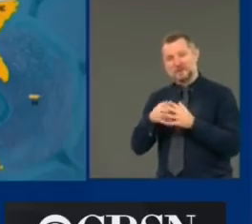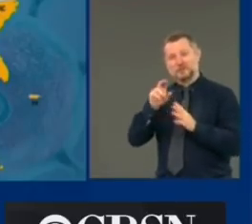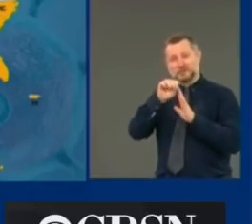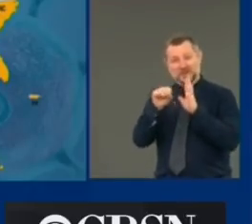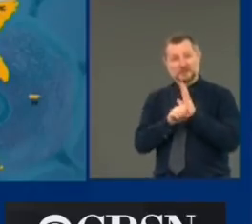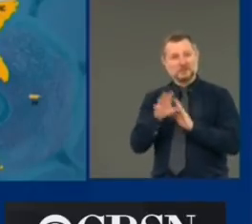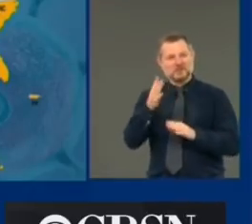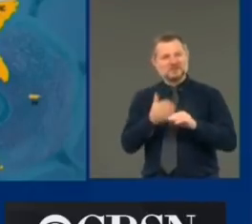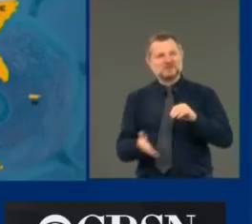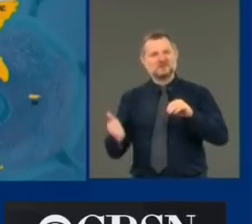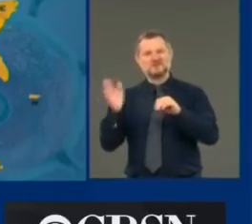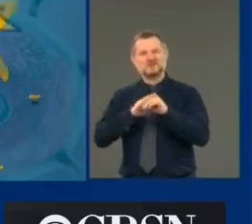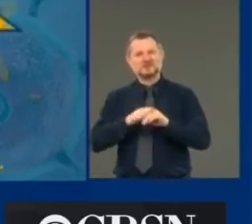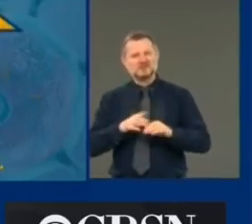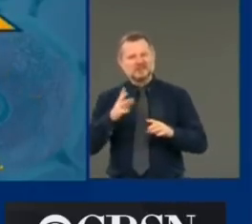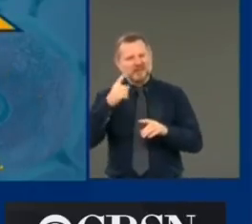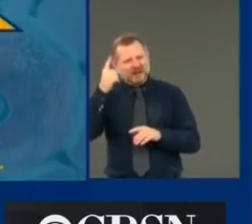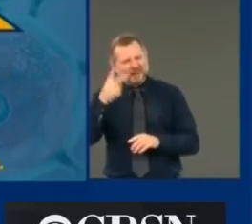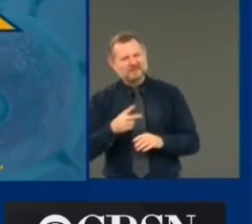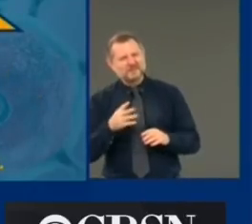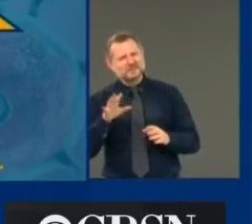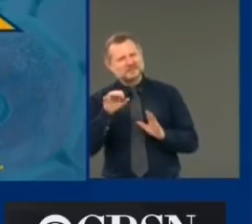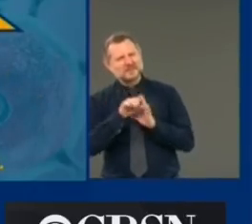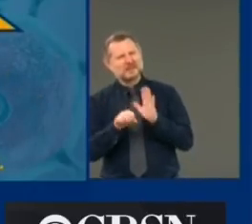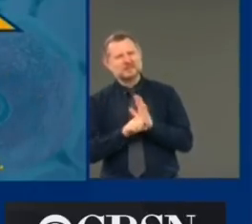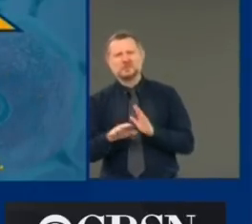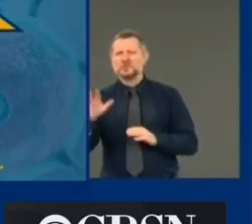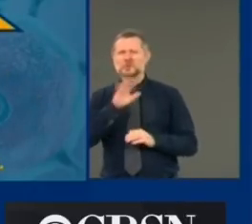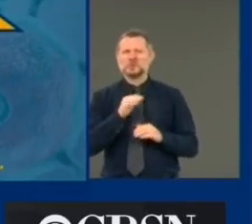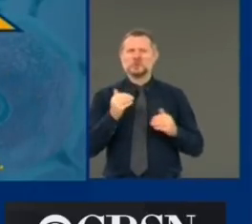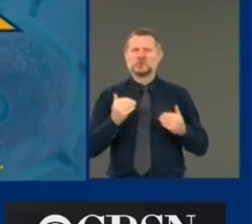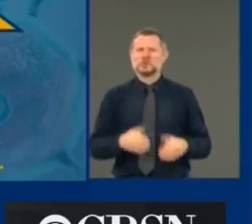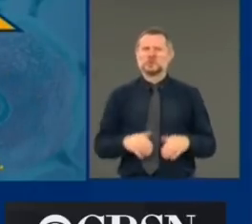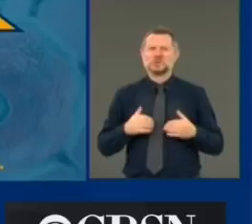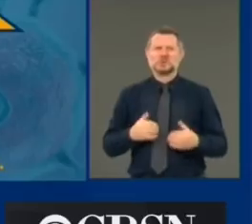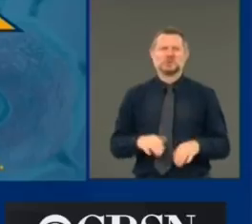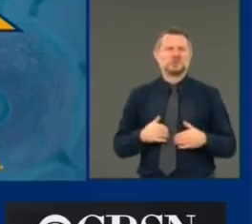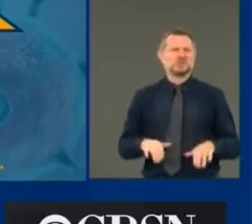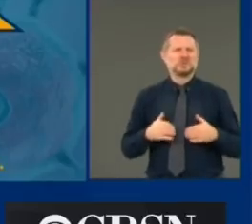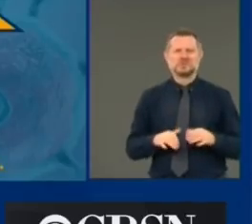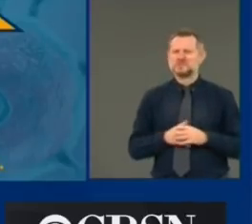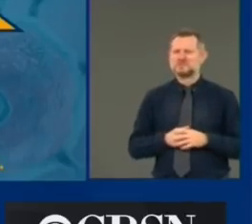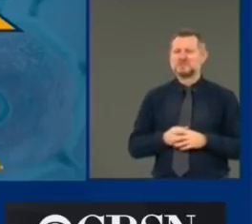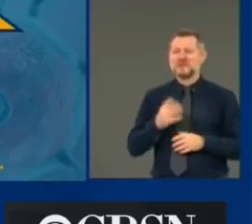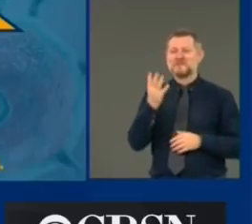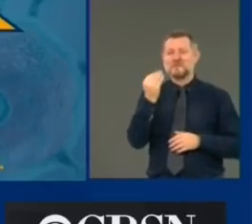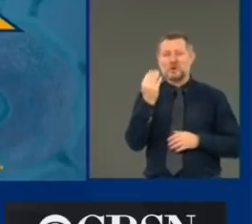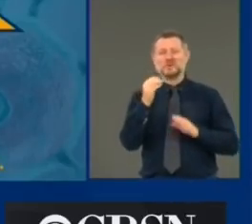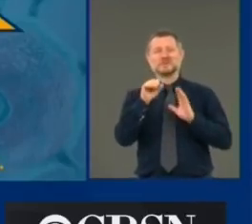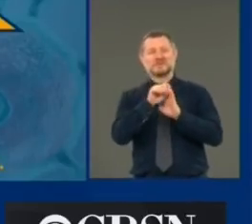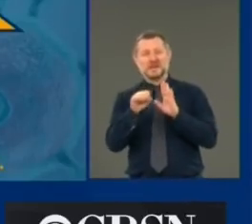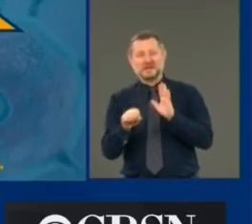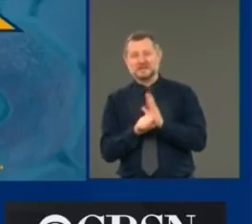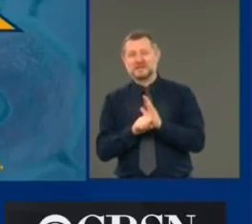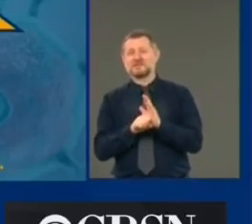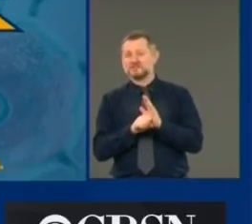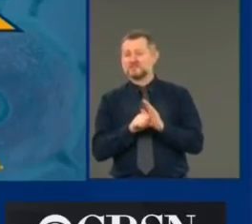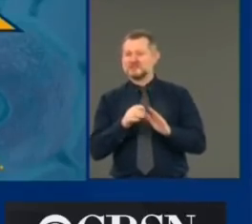the states, it's going up. You have 14 states that have